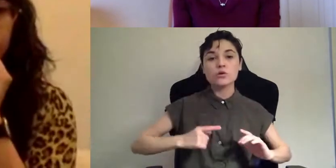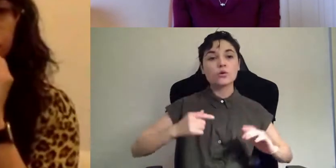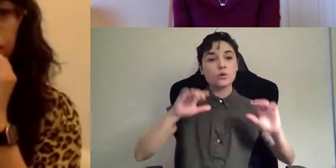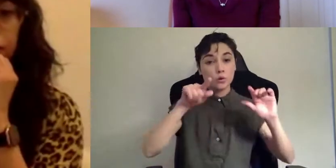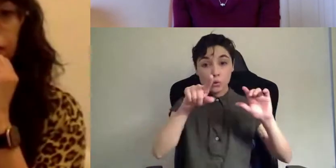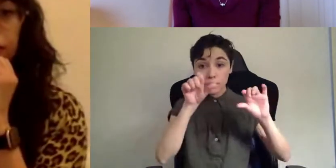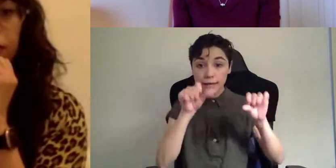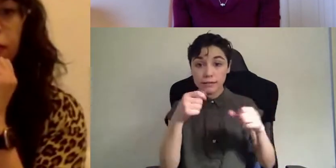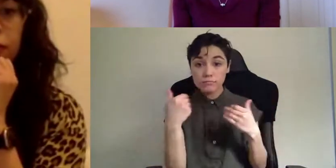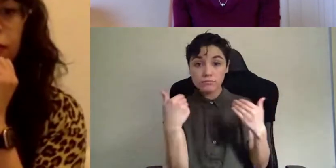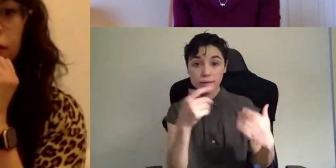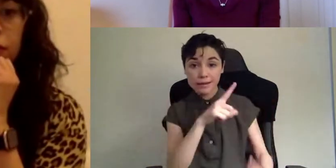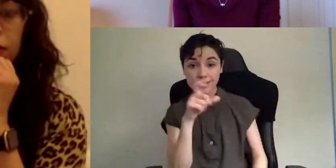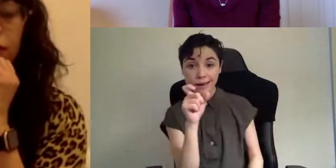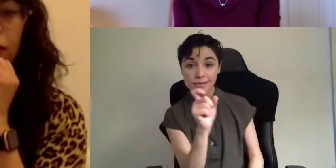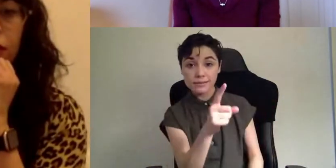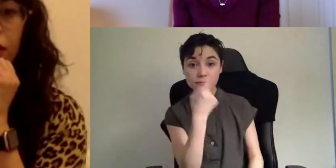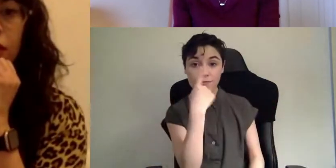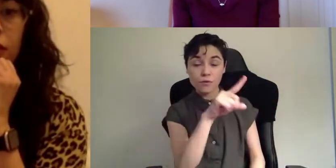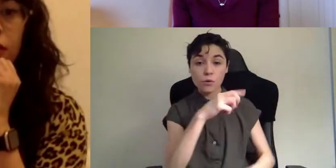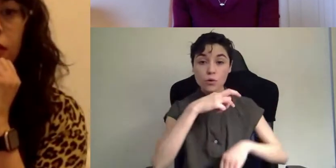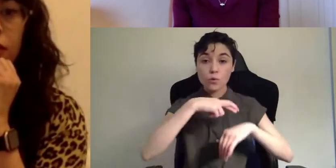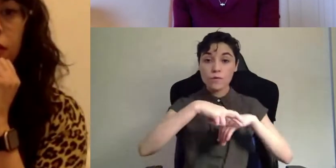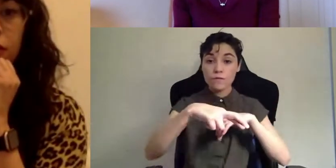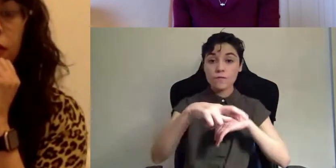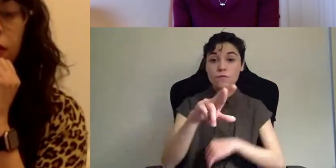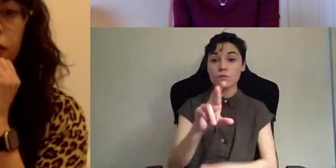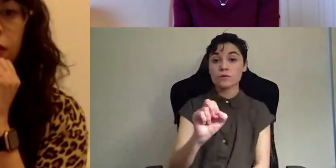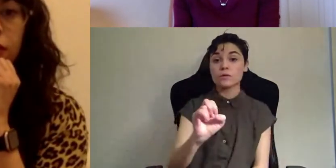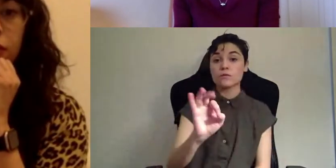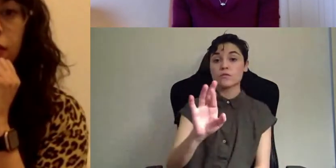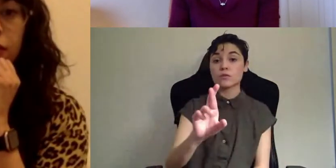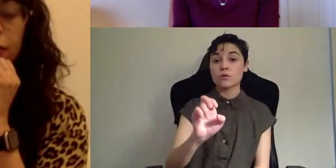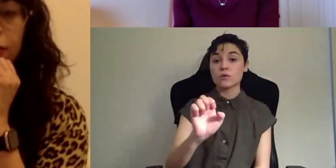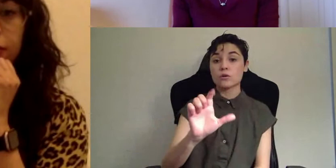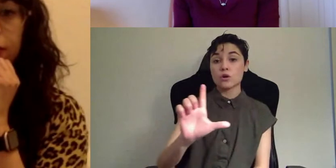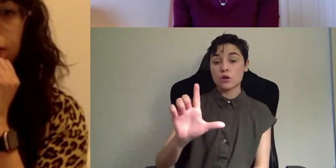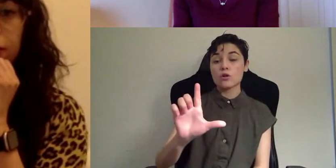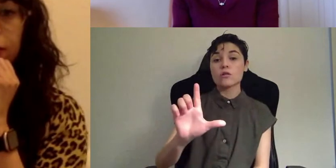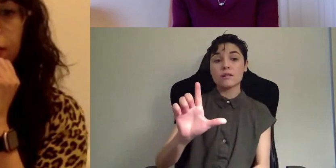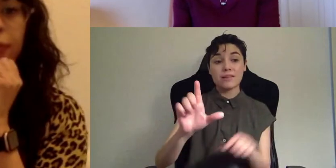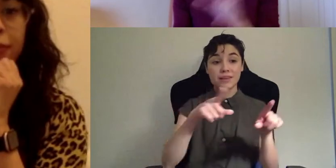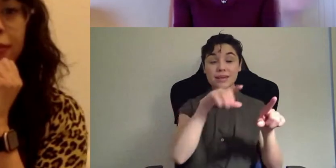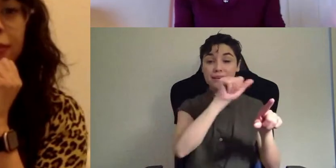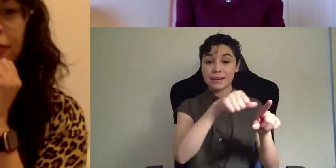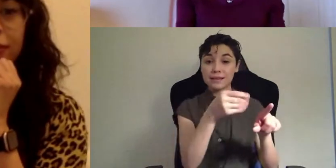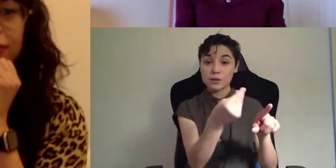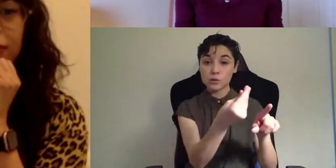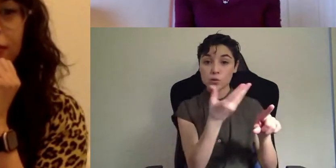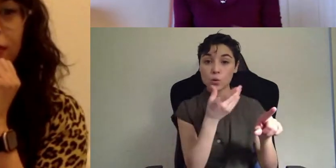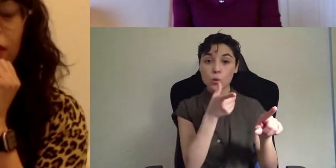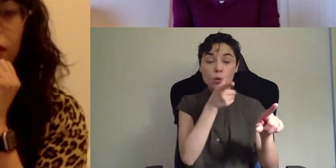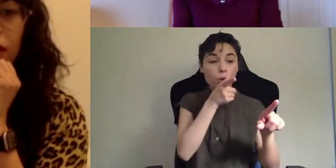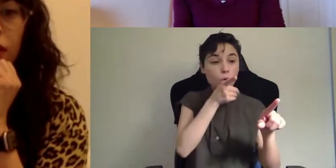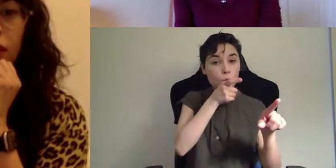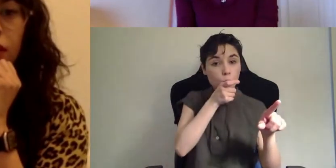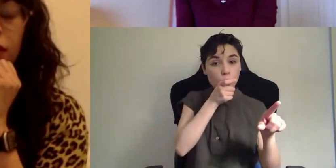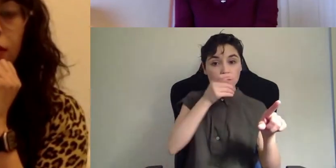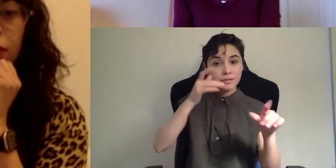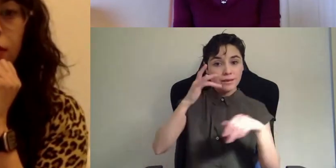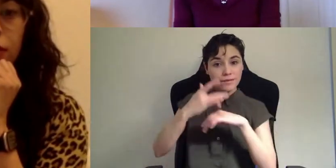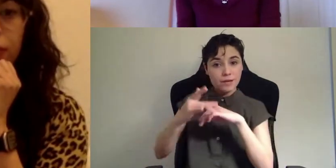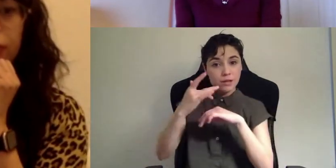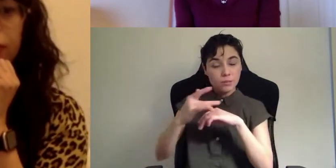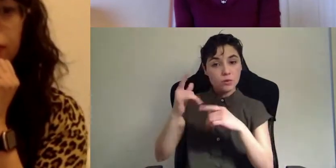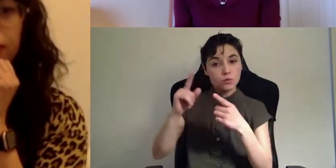And you may find a therapist who doesn't have space themselves, but is able to find another therapist. You know, they have their own resources, right? So they may be able